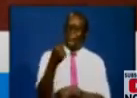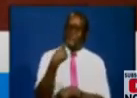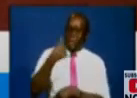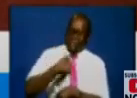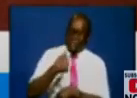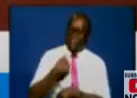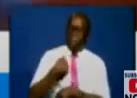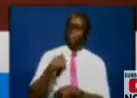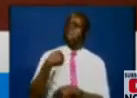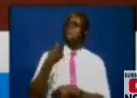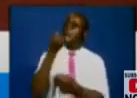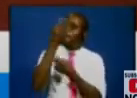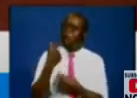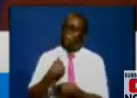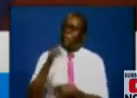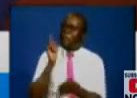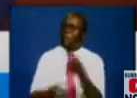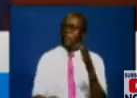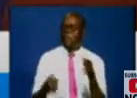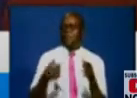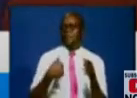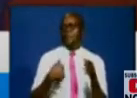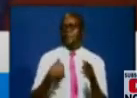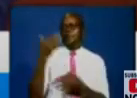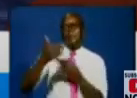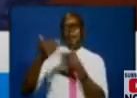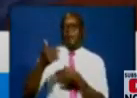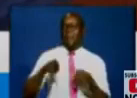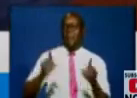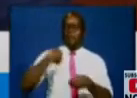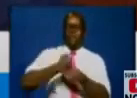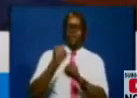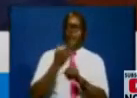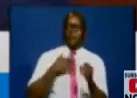What I want her to tell me, I'm on a point of order, my neighbor. Allow me to make my point.